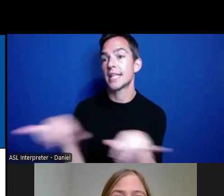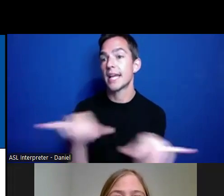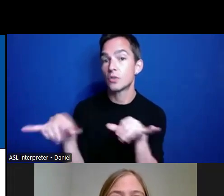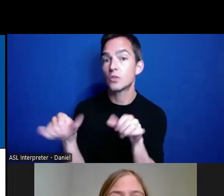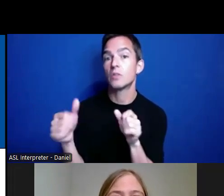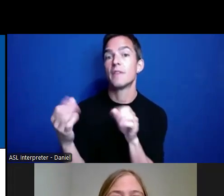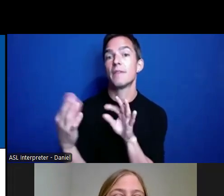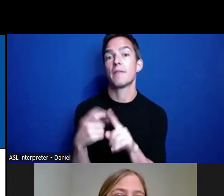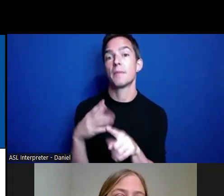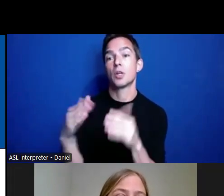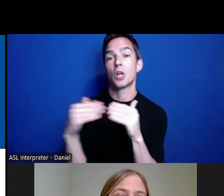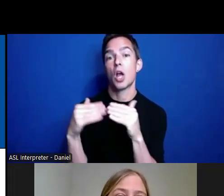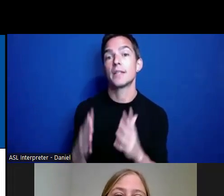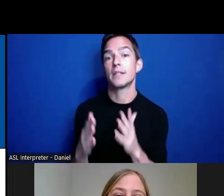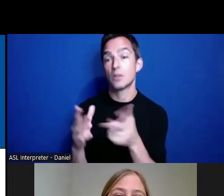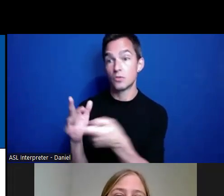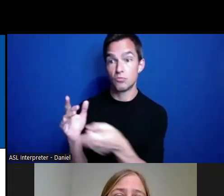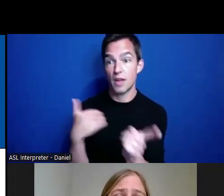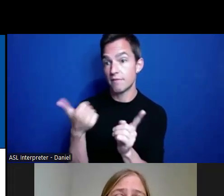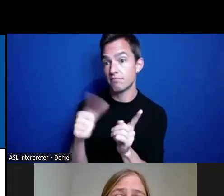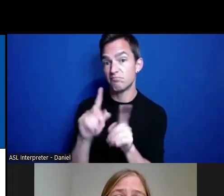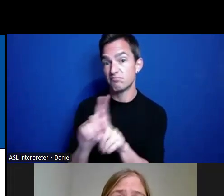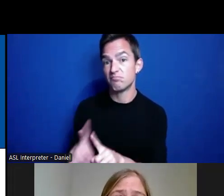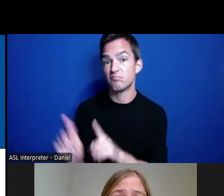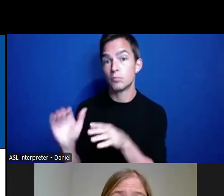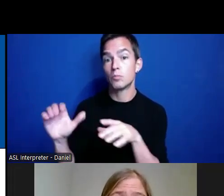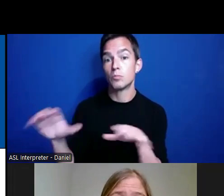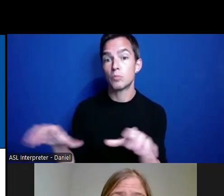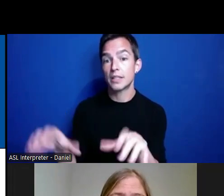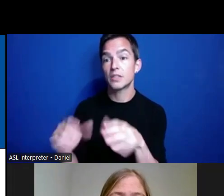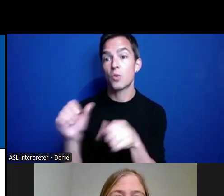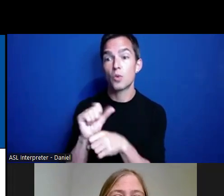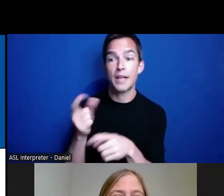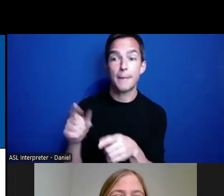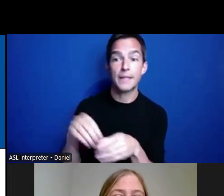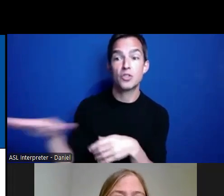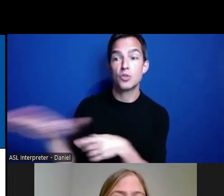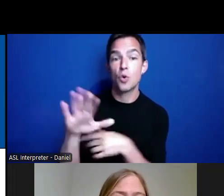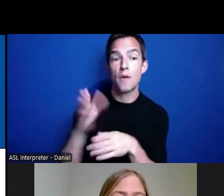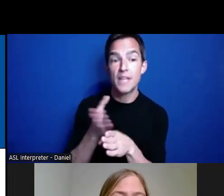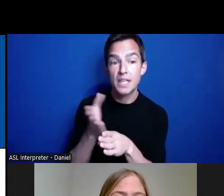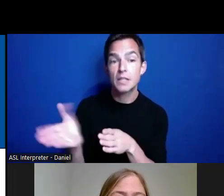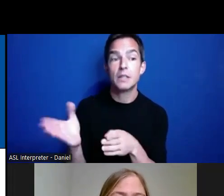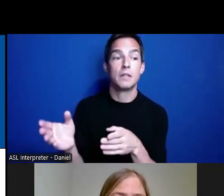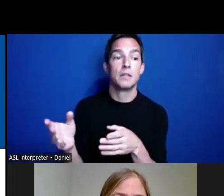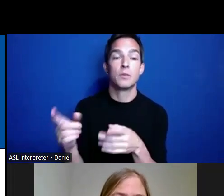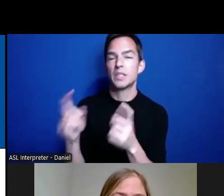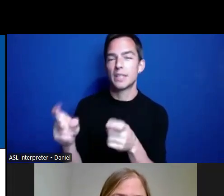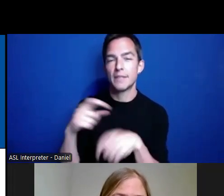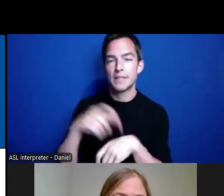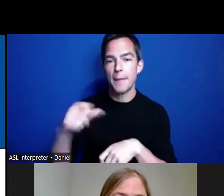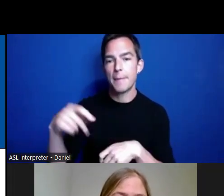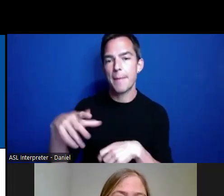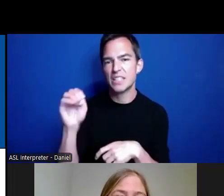feedback from your colleagues? Do you have different practices in terms of the work that's happening in your field? Want to give time and space to this one